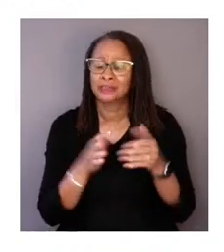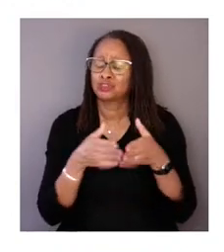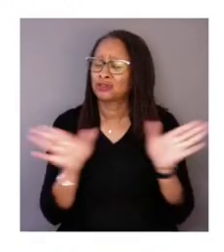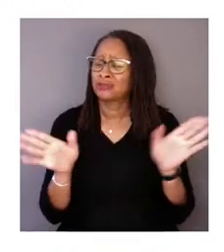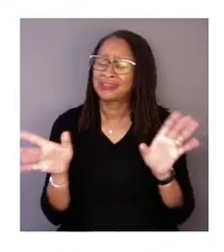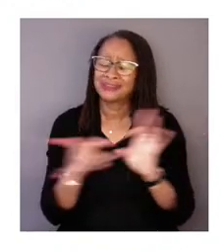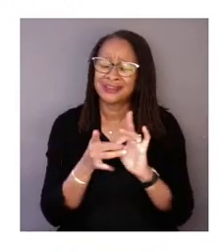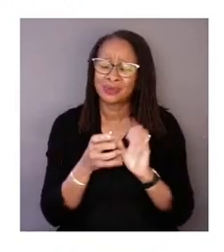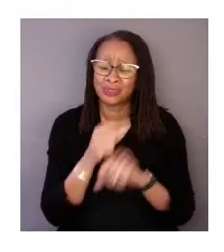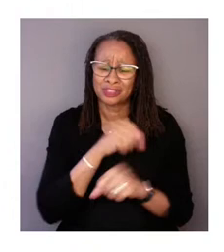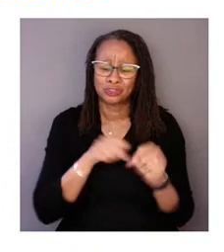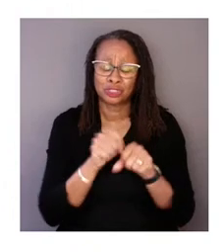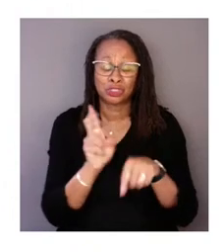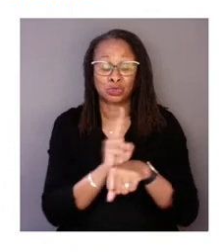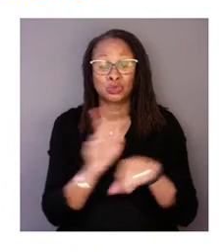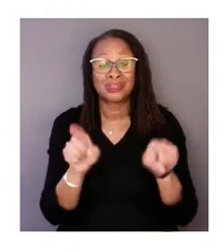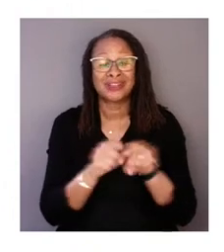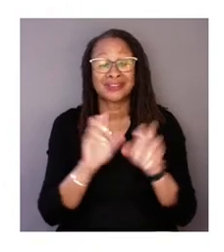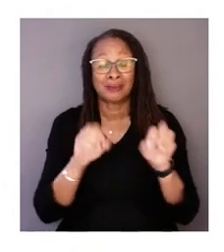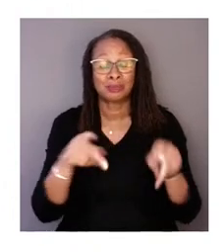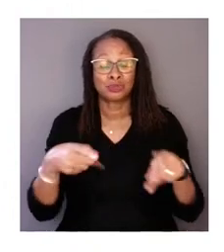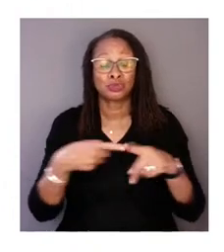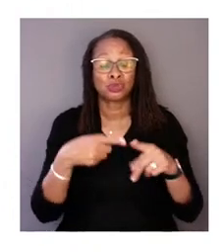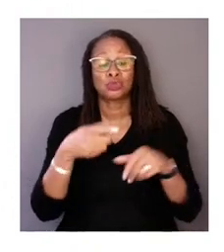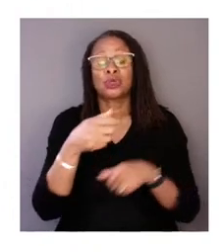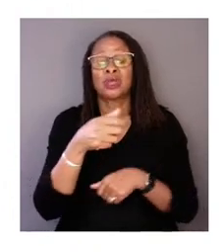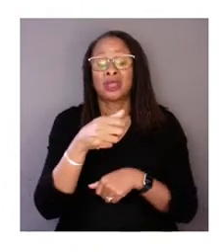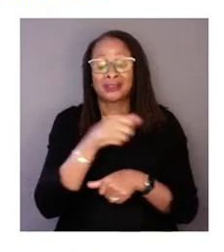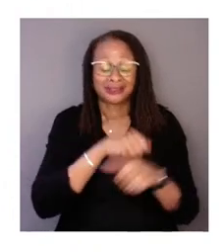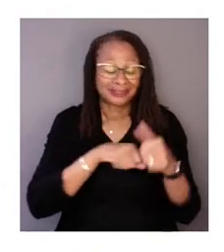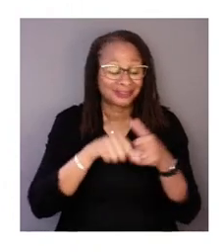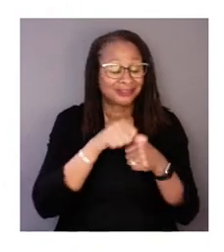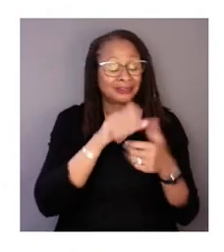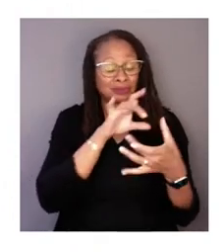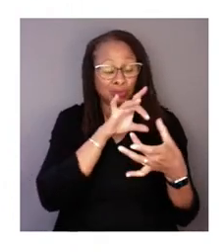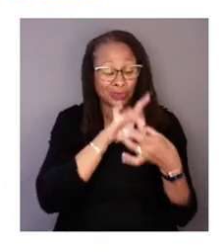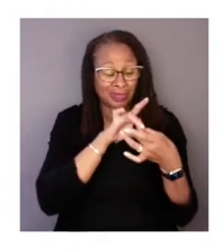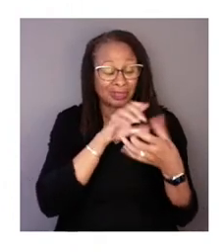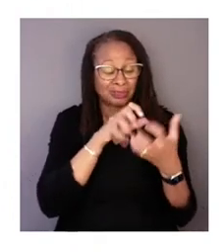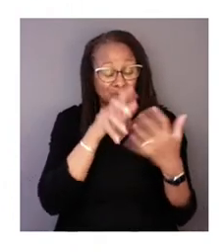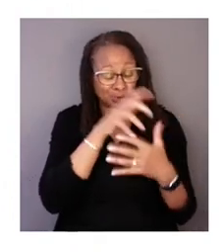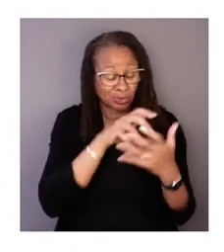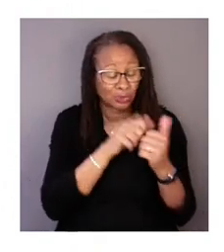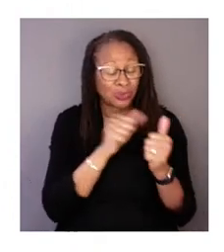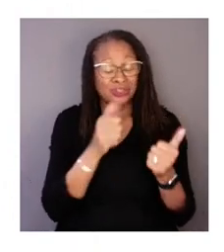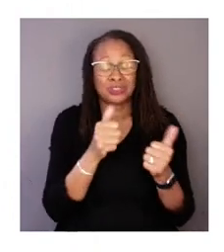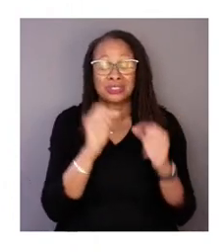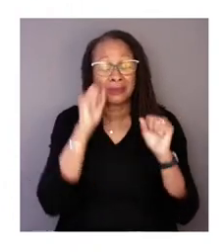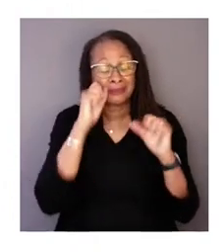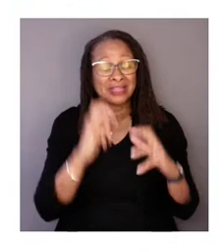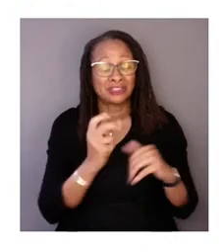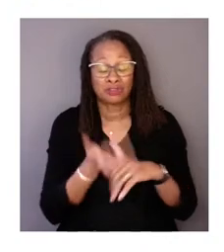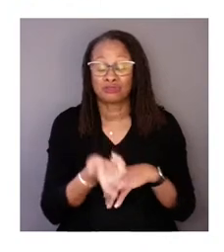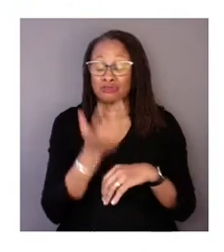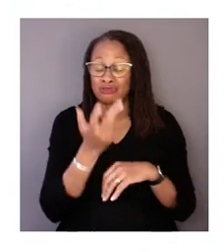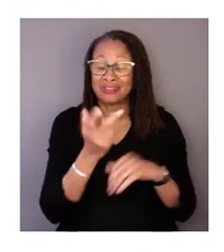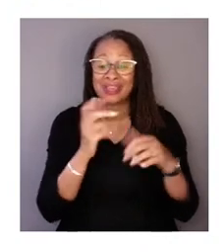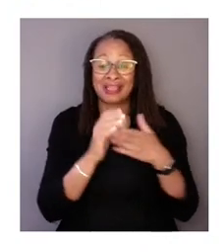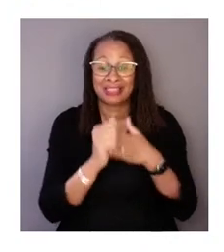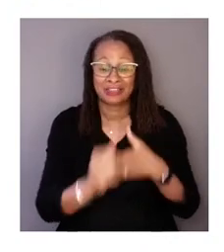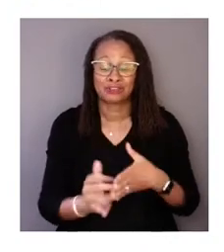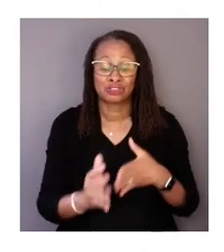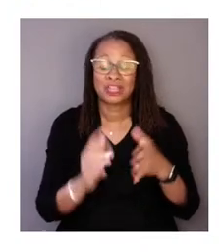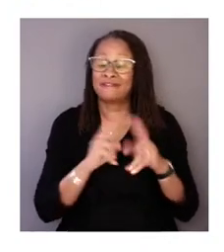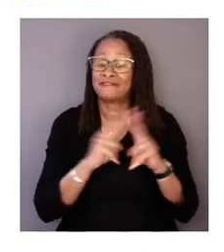and use it as an opportunity to connect with these three extraordinary leaders in very different ways. So we look